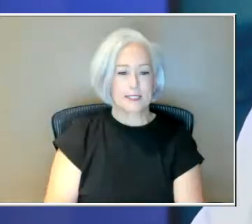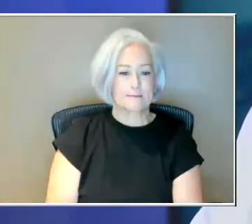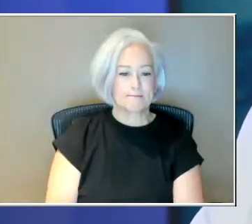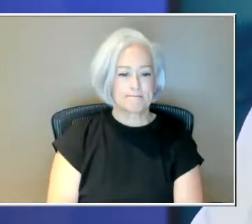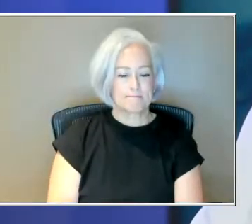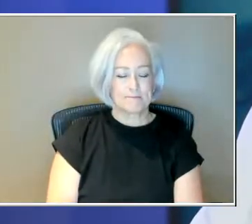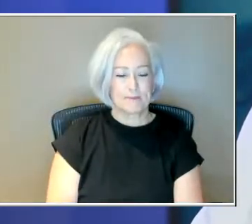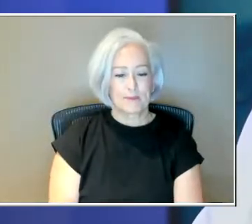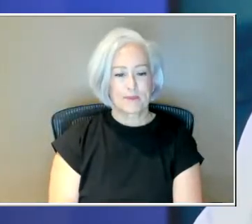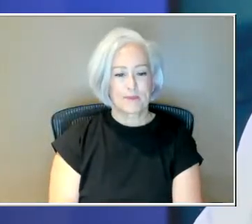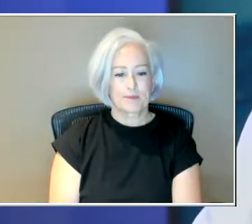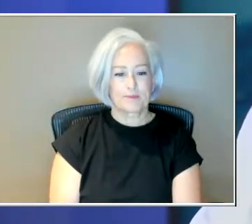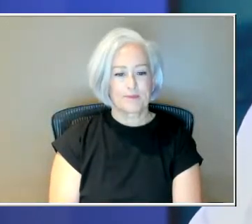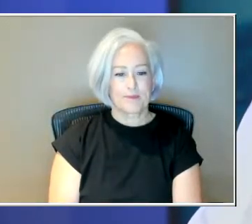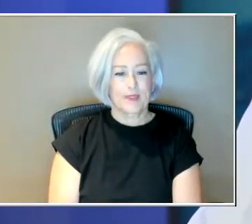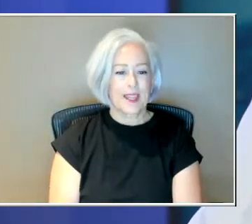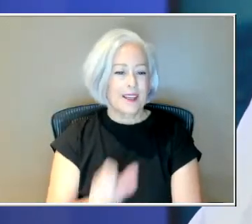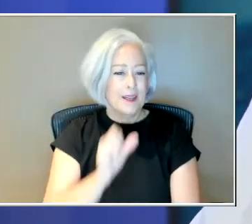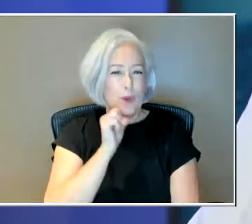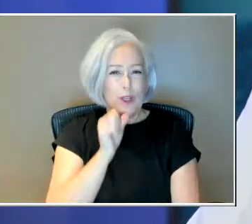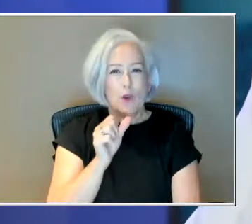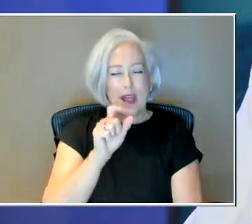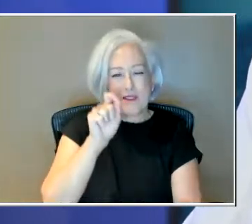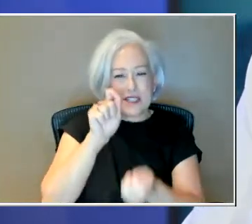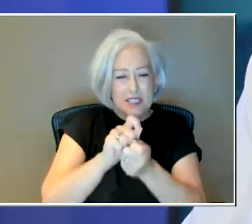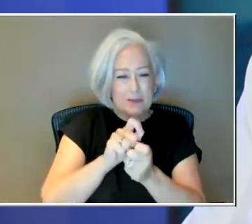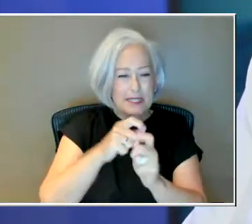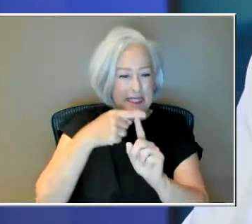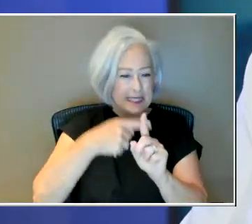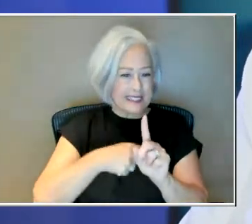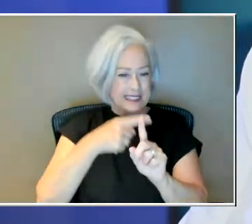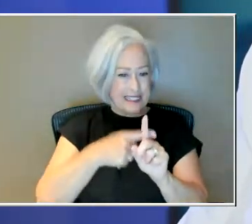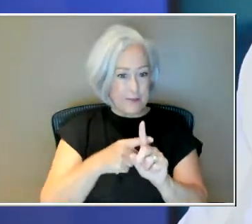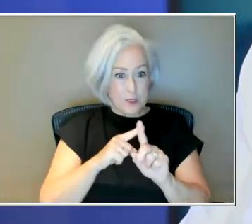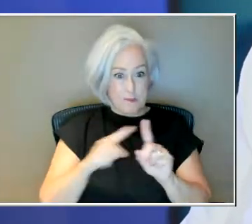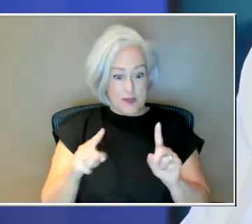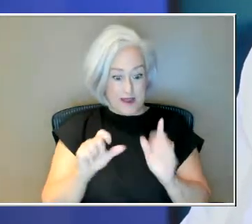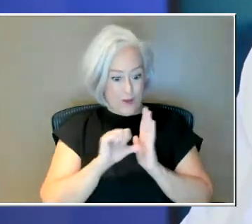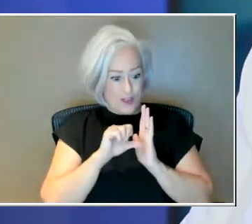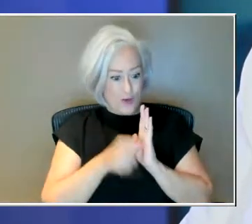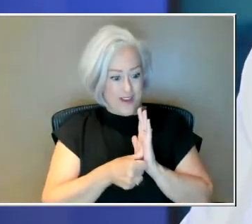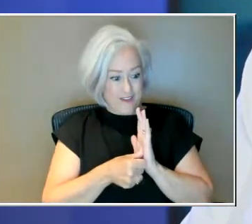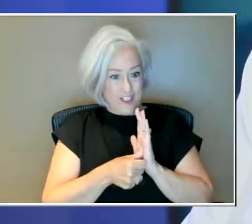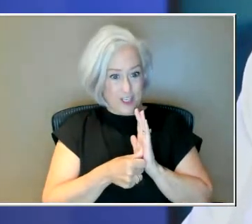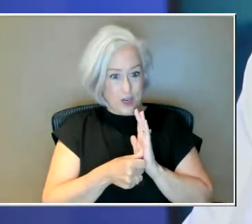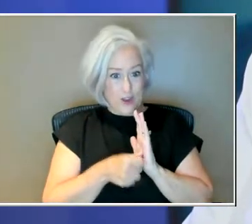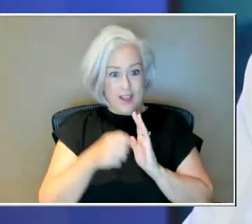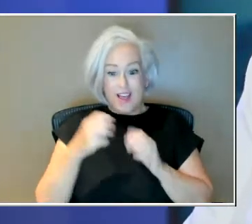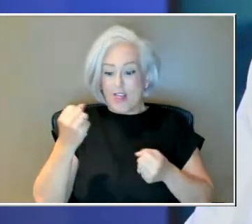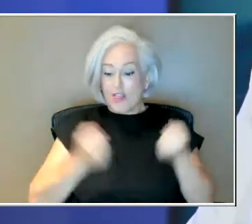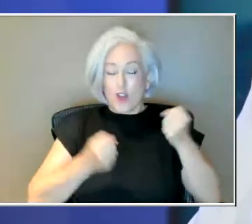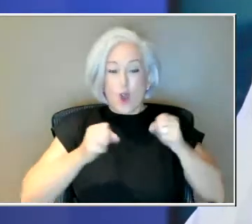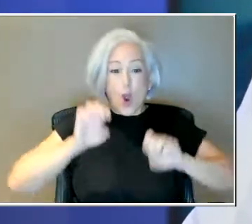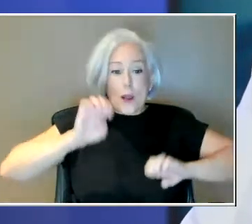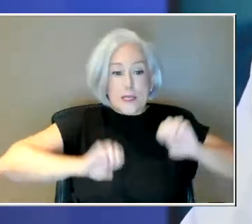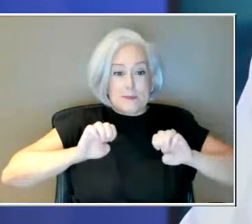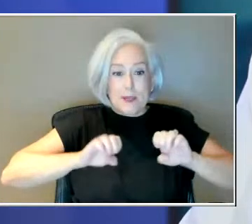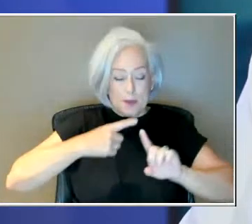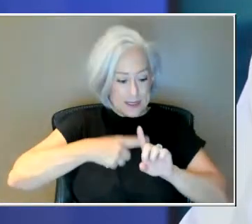clear cutoff, but I'll highlight that when we did that car experiment, it was like 83 degrees outside, right, or something like that. And